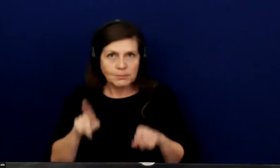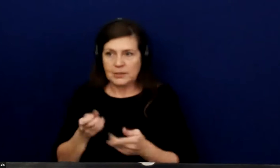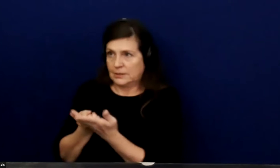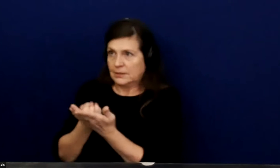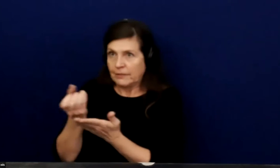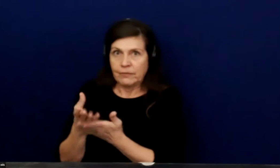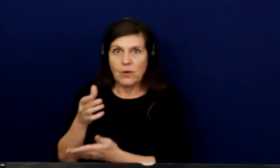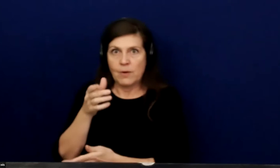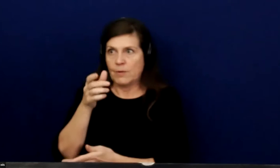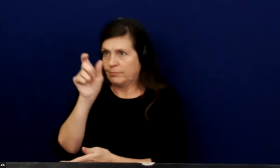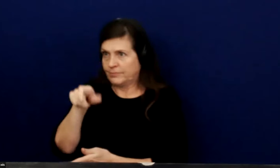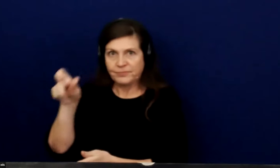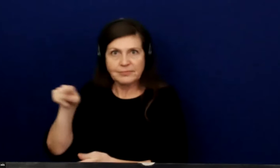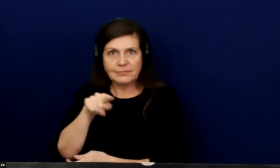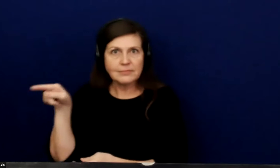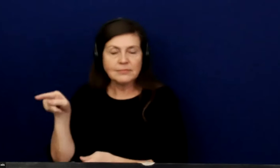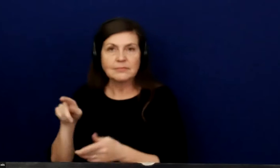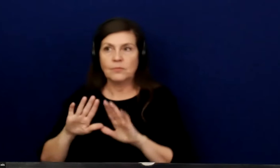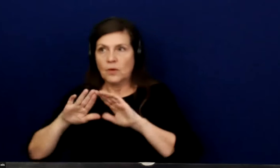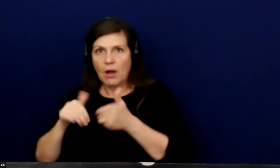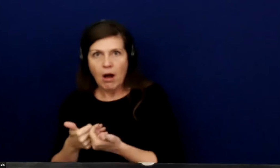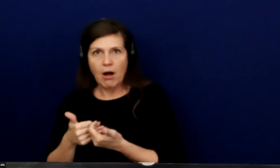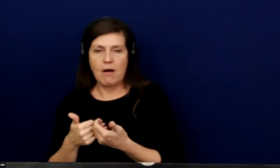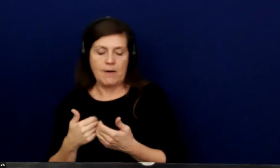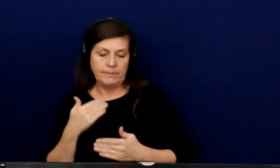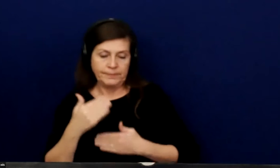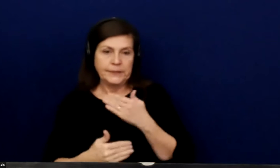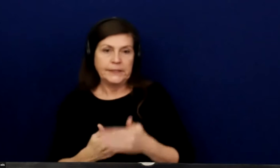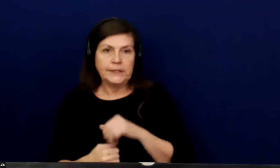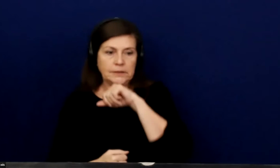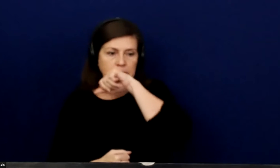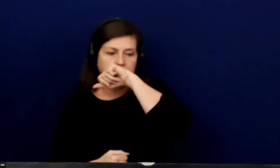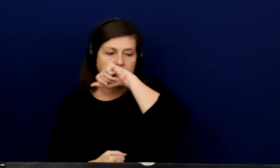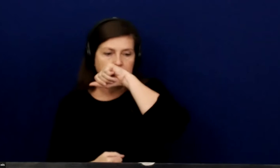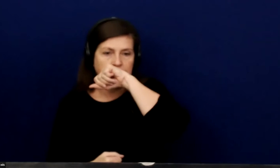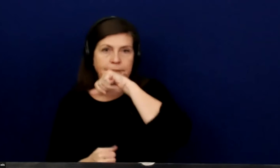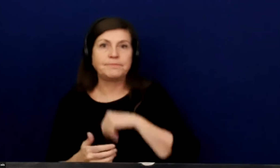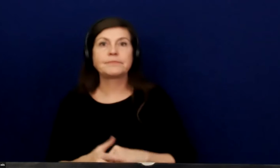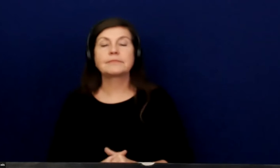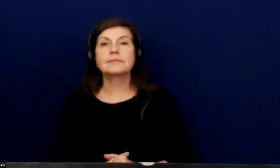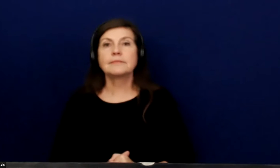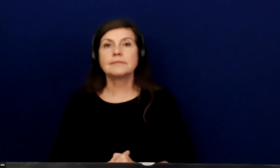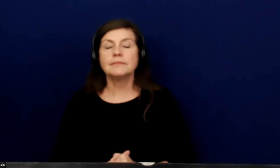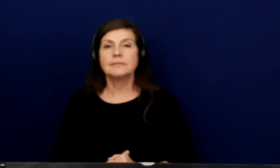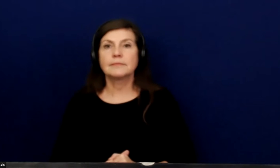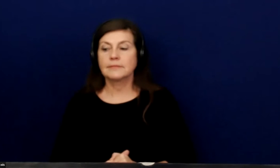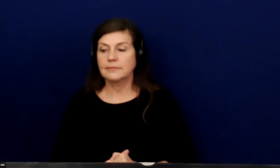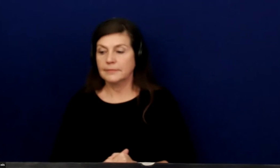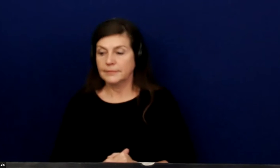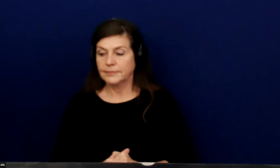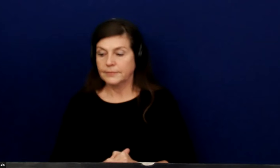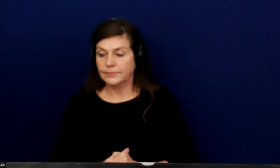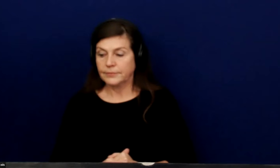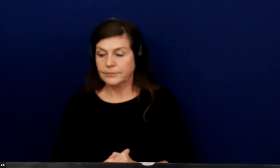how to do this correctly, and you have to inspire them to start working on this.